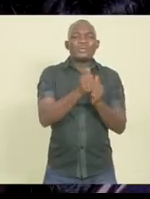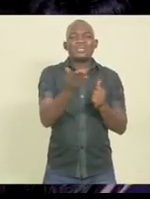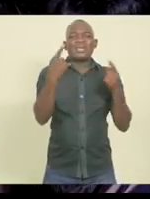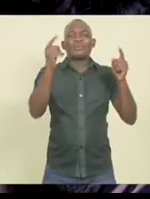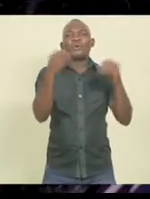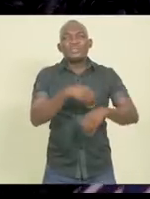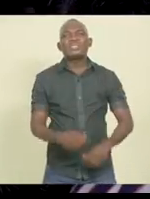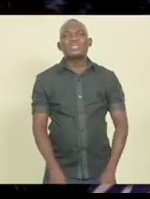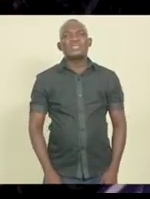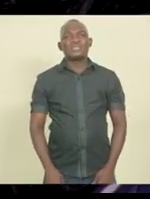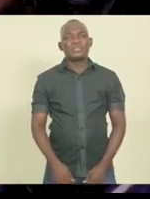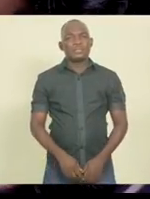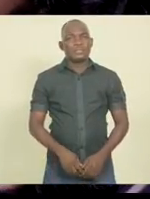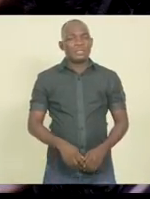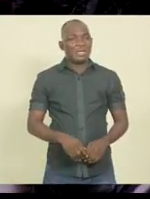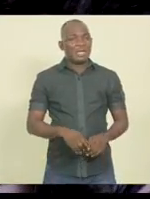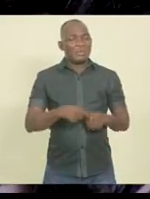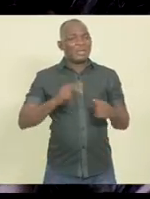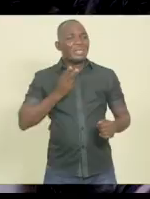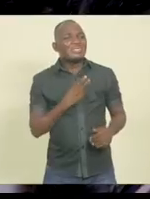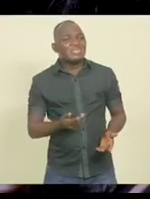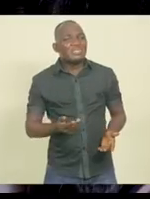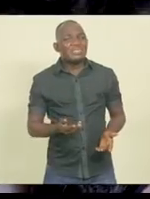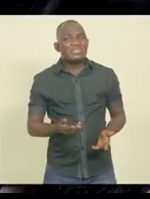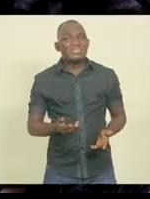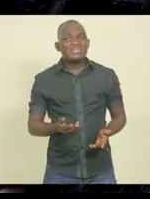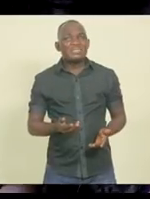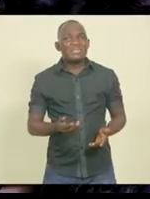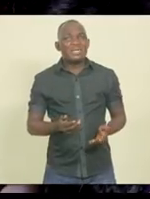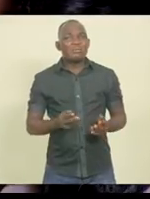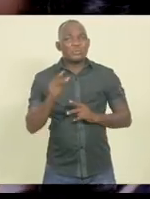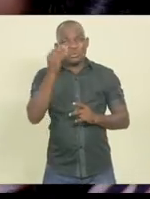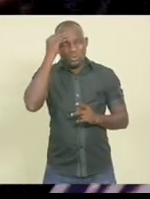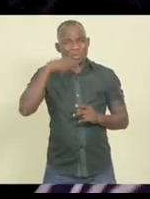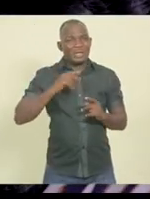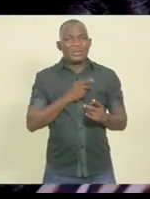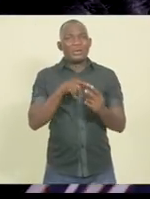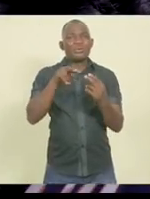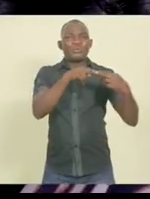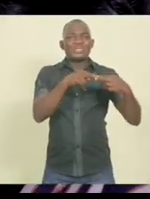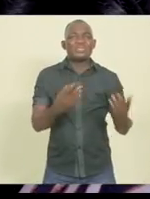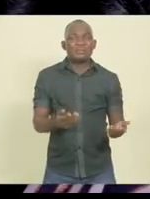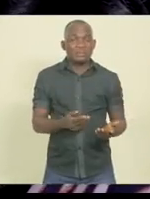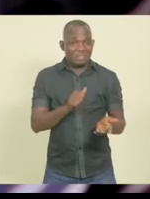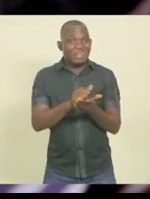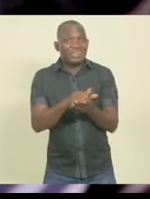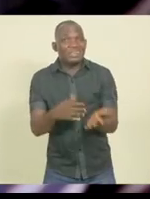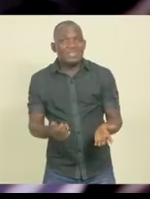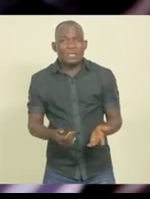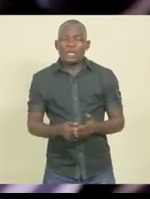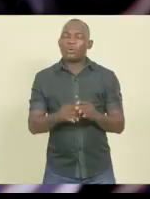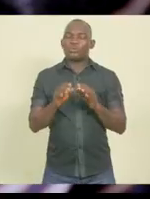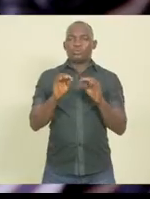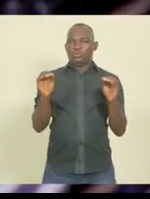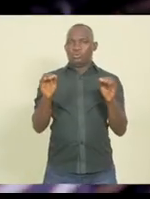in the office. Is it about us? You don't want people to know about us, right? Is that it? Don't you want